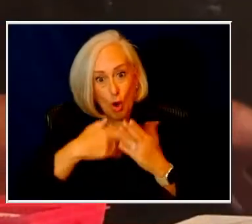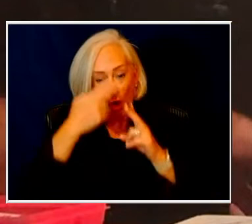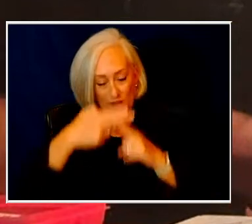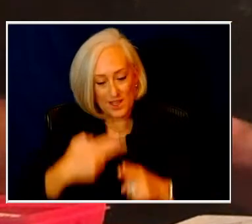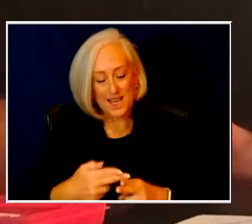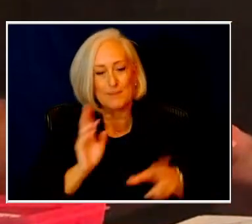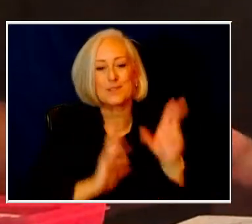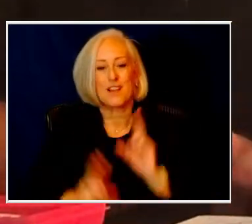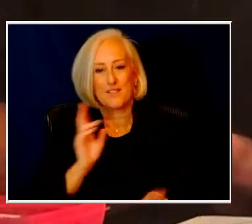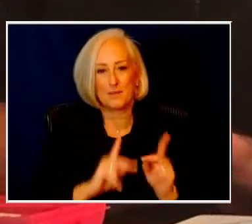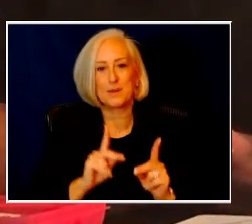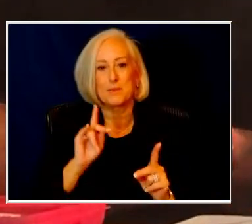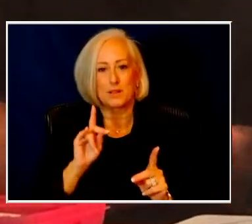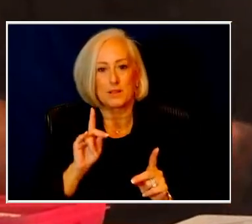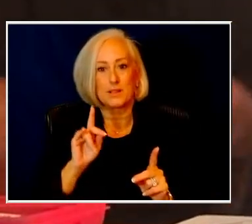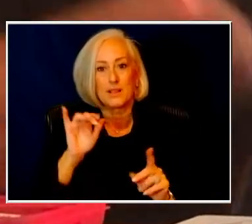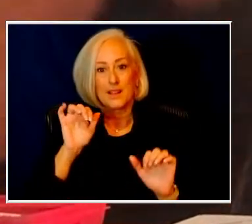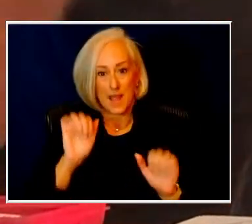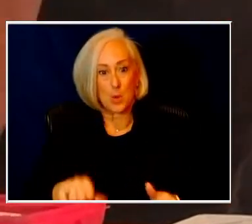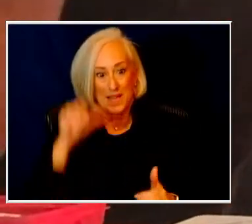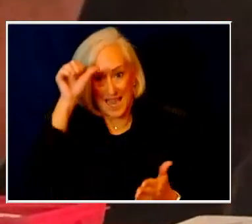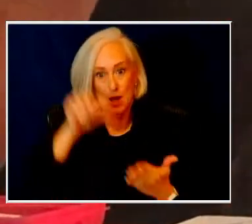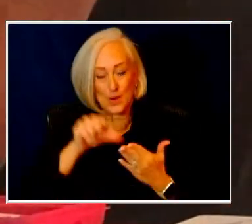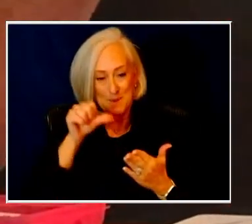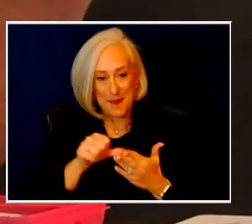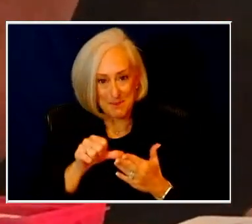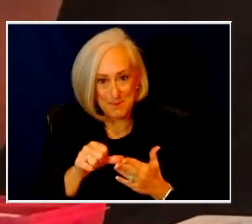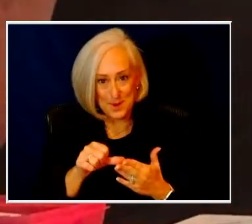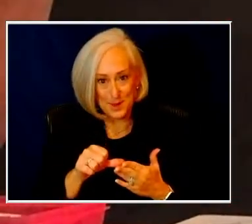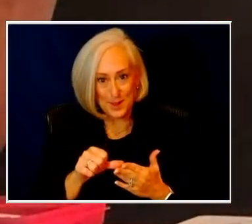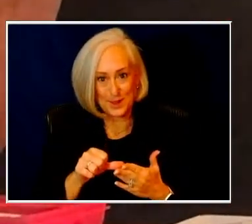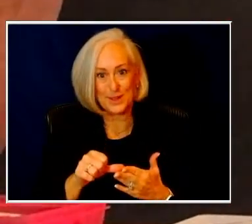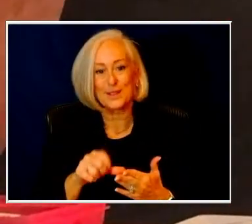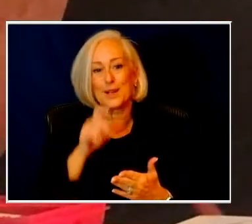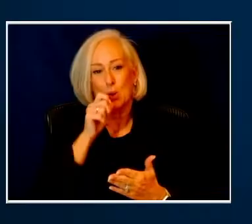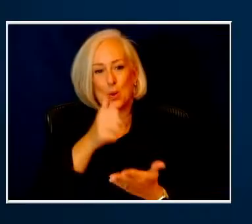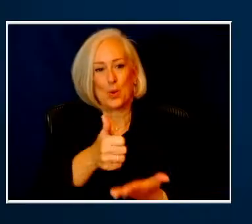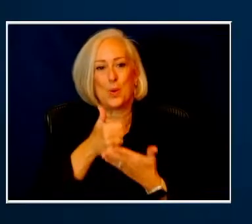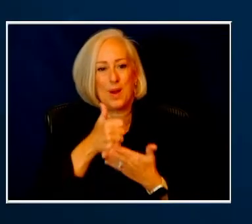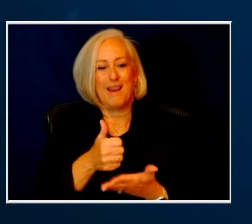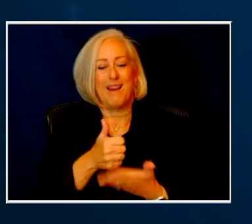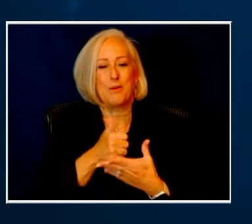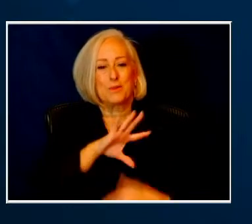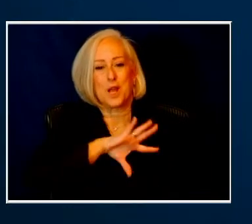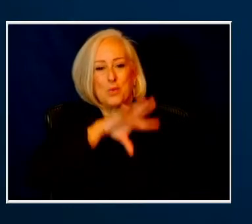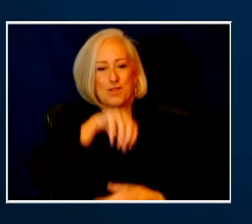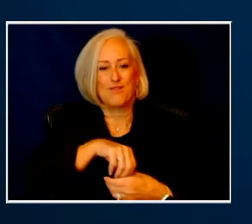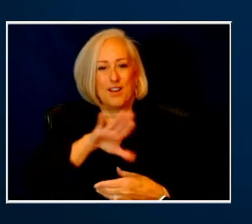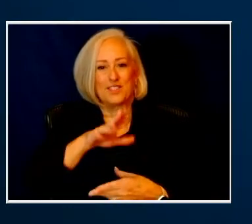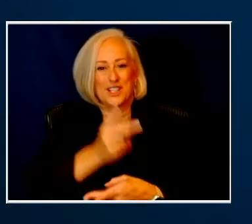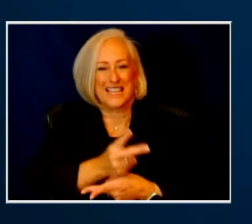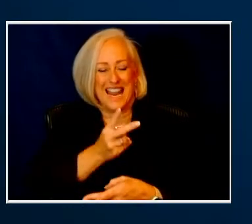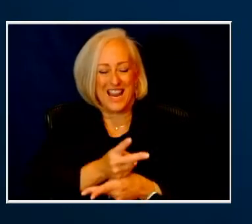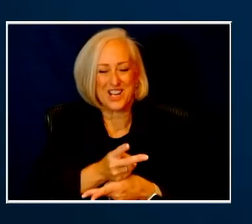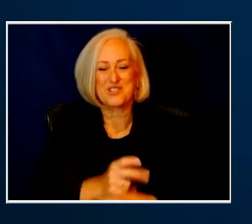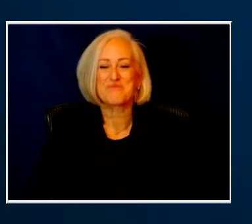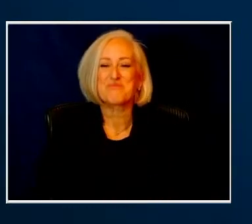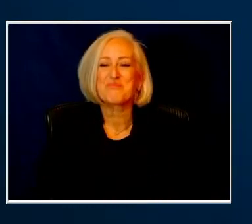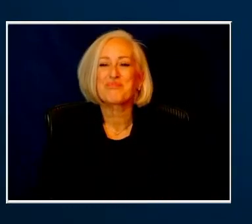people, well, that we can remember. That's a big list. So many we couldn't remember. And,